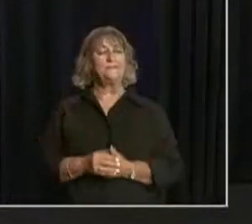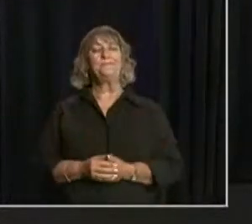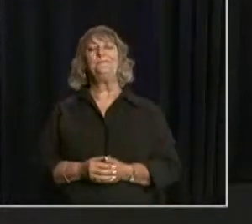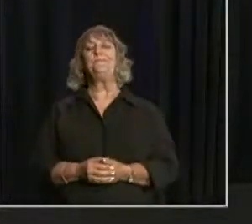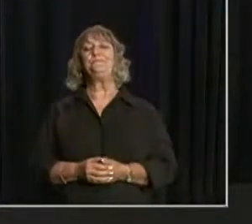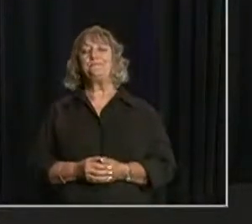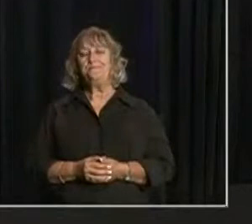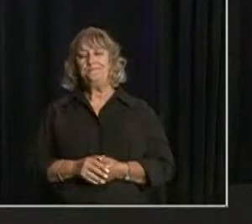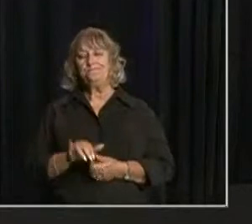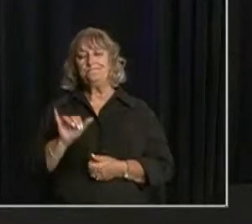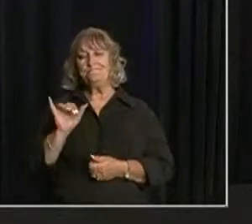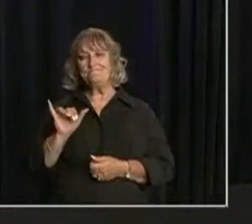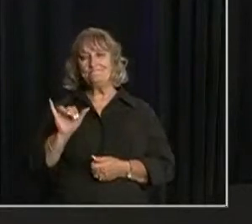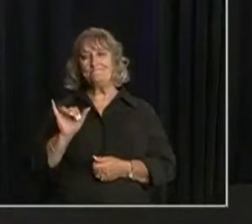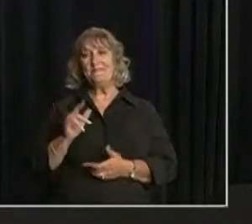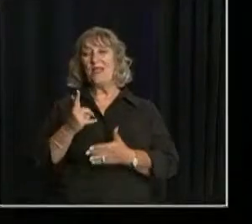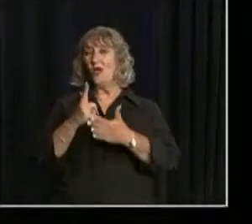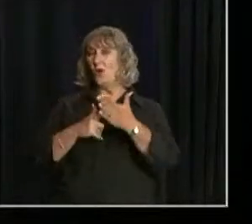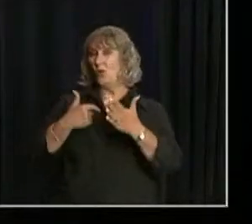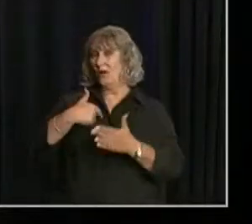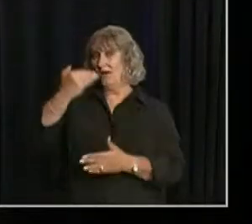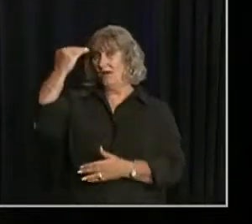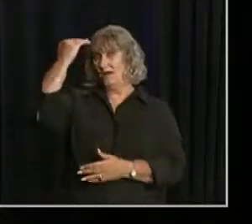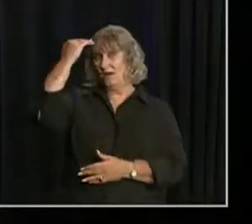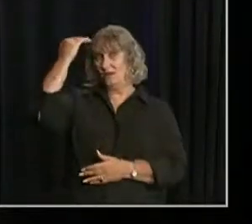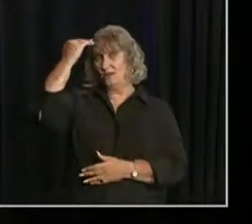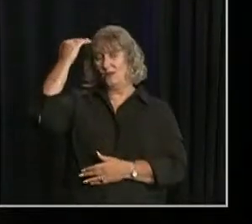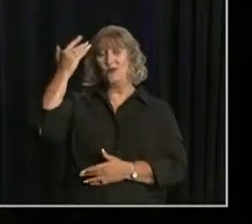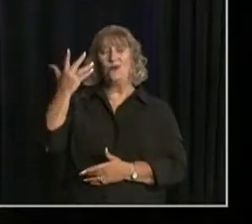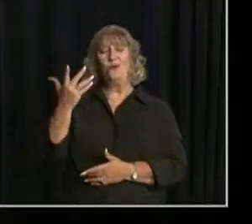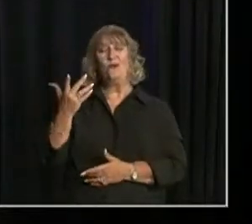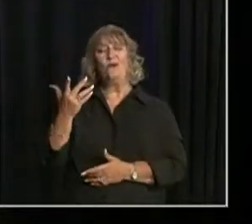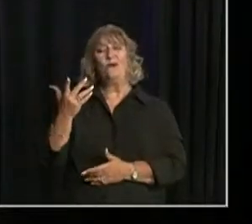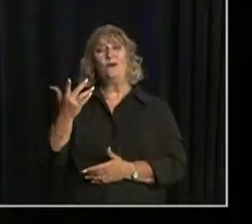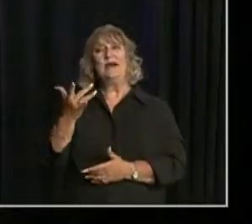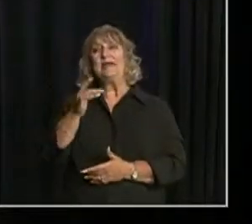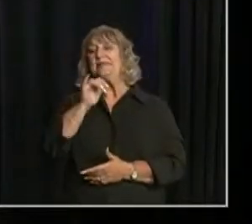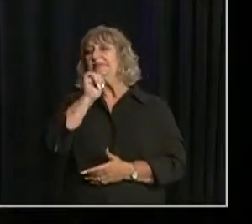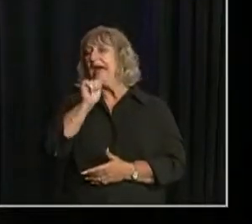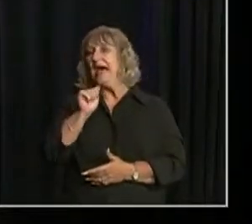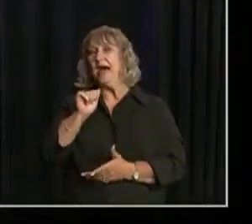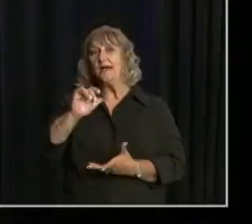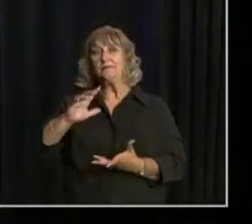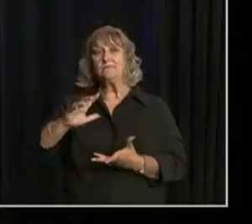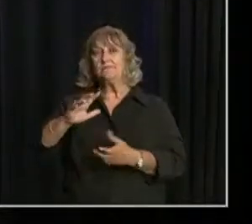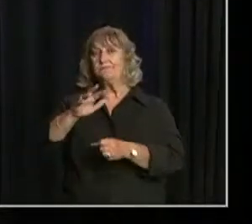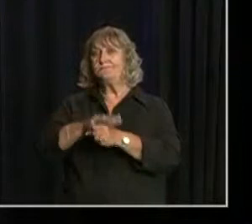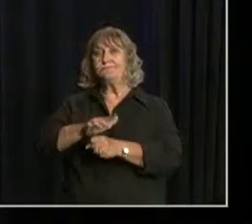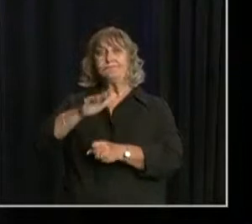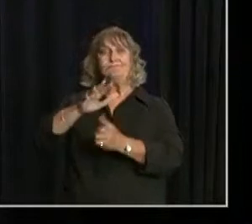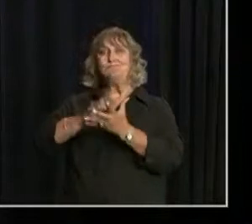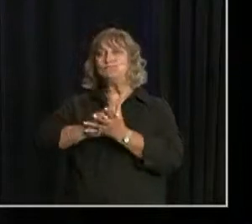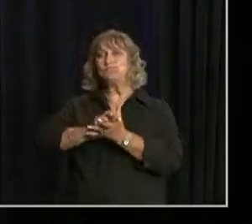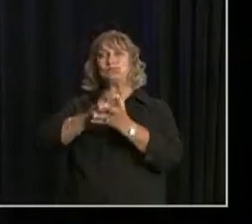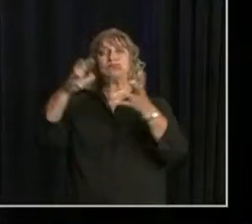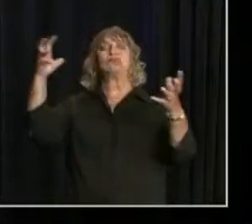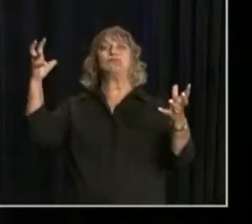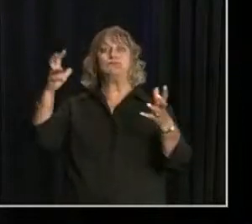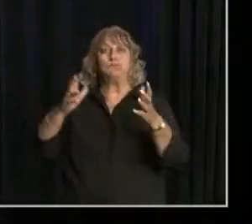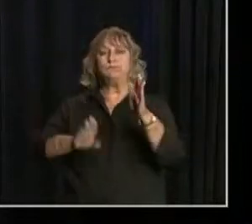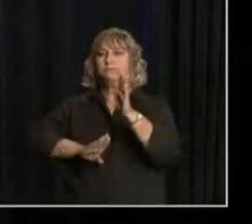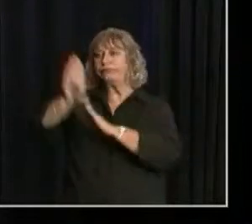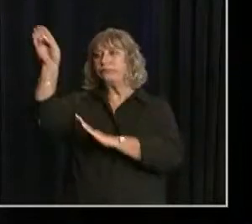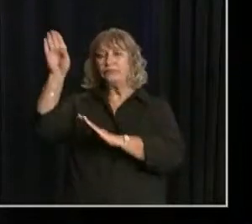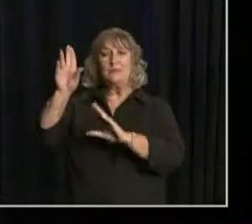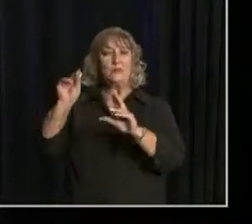think what we're getting is there's nothing out of sort or out of the ordinary. I'm looking at today's numbers